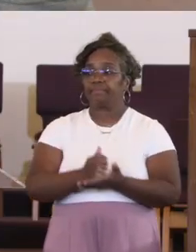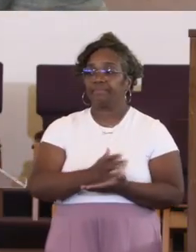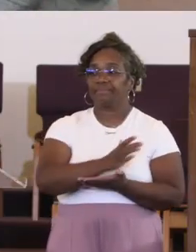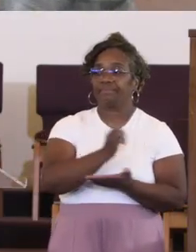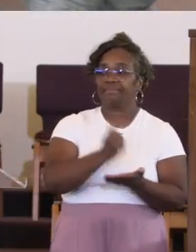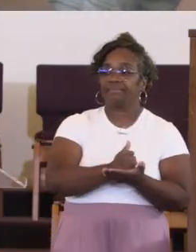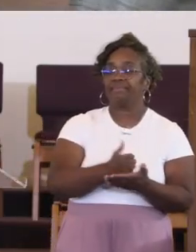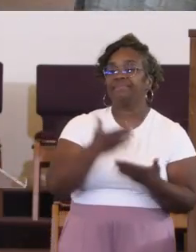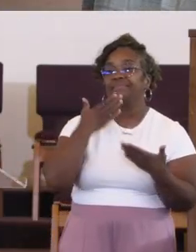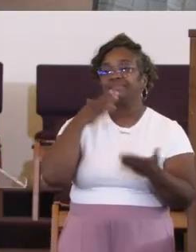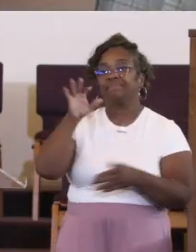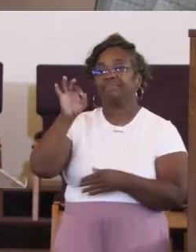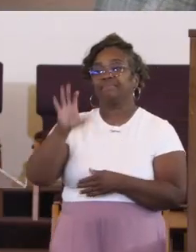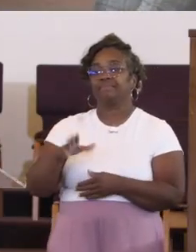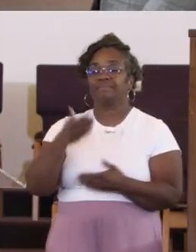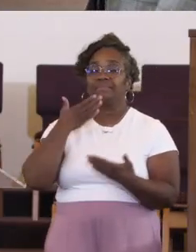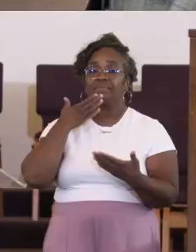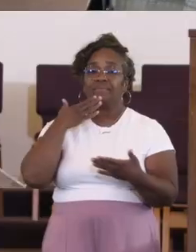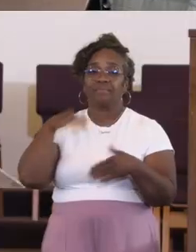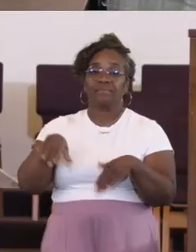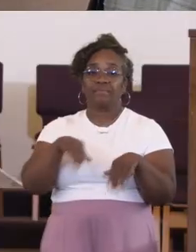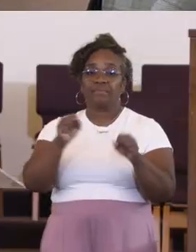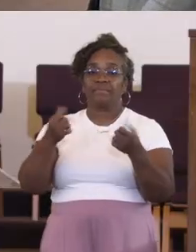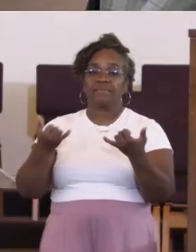Thank you, Pastor, and thank you for the hospitality today.